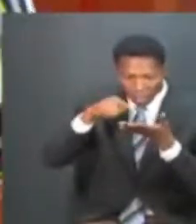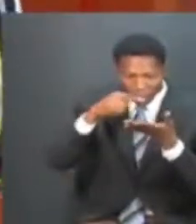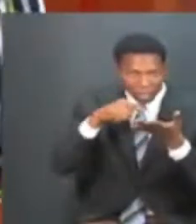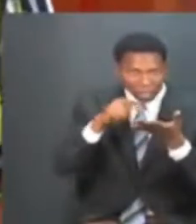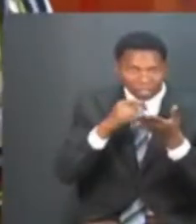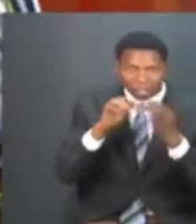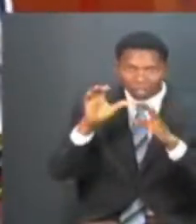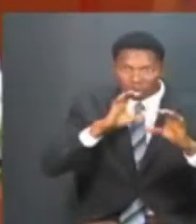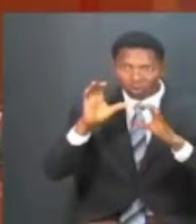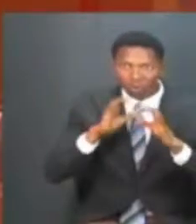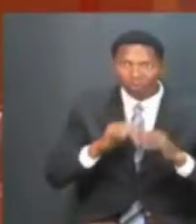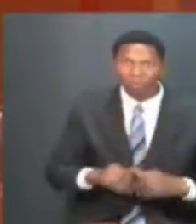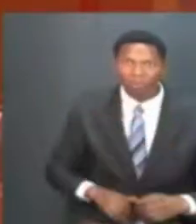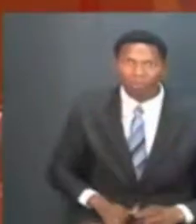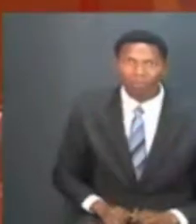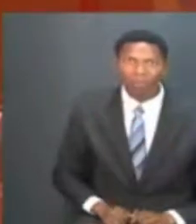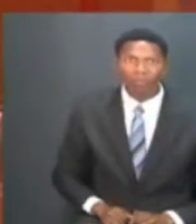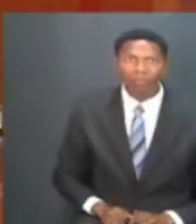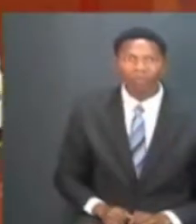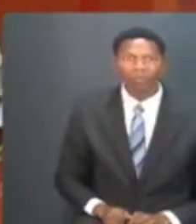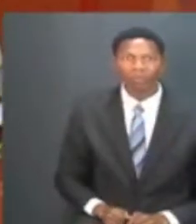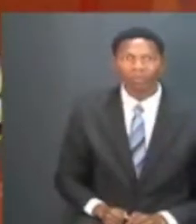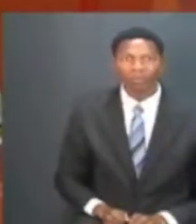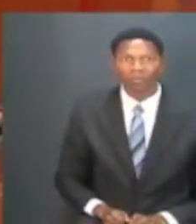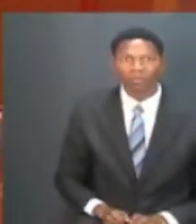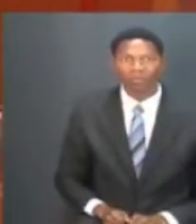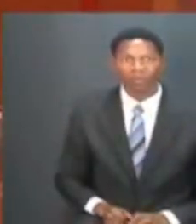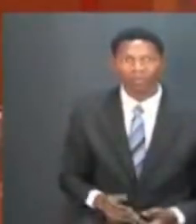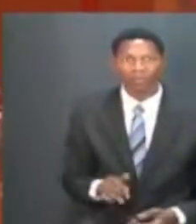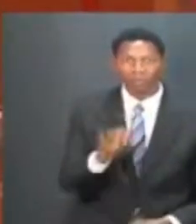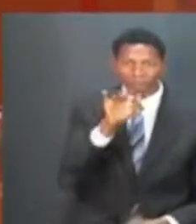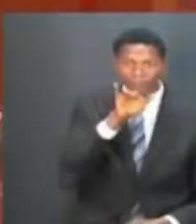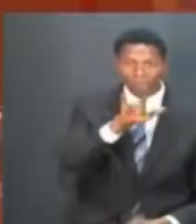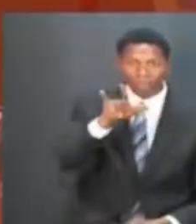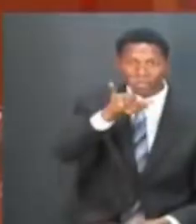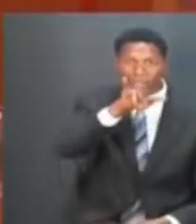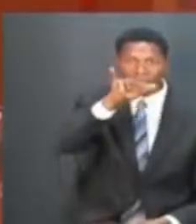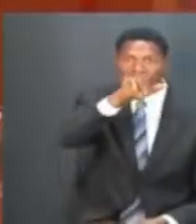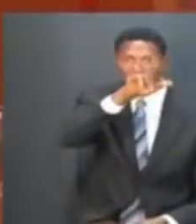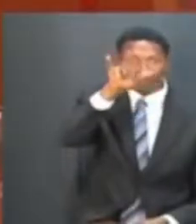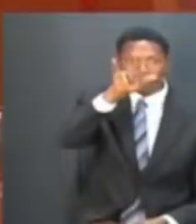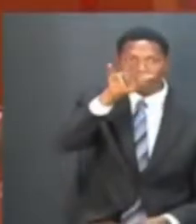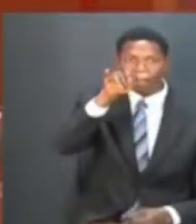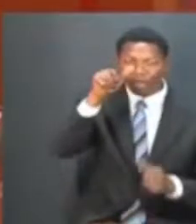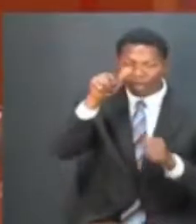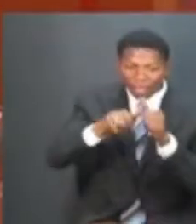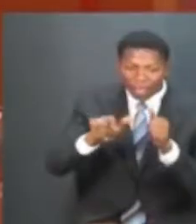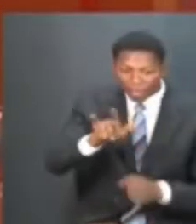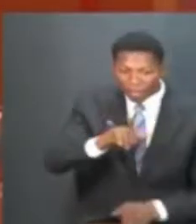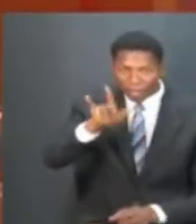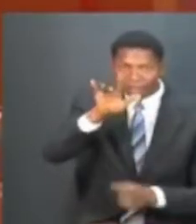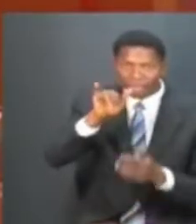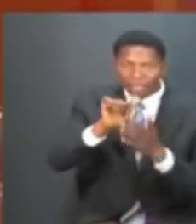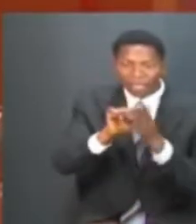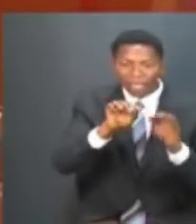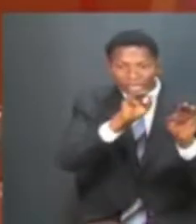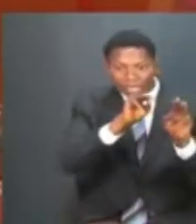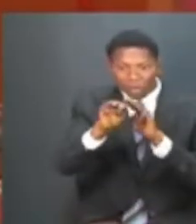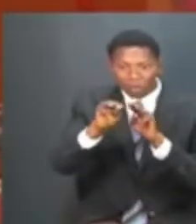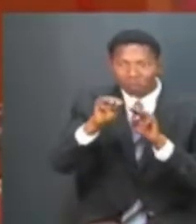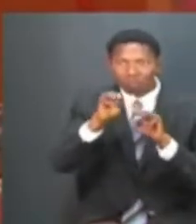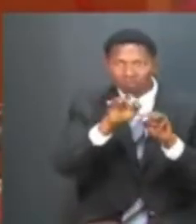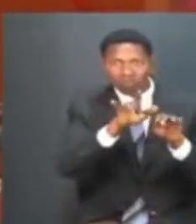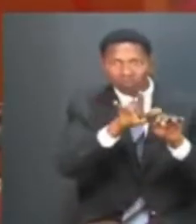Communication. If you come to aviation, there's always a tracking of every flight that moves from one particular